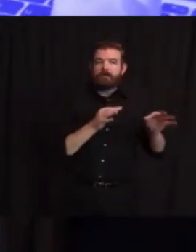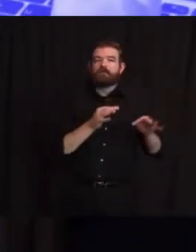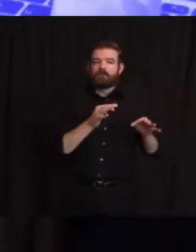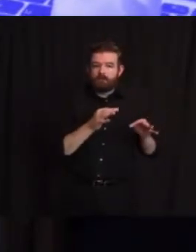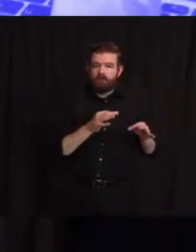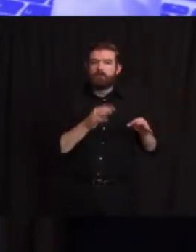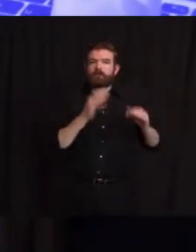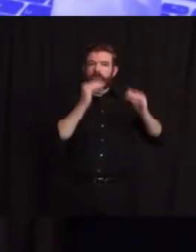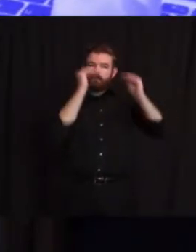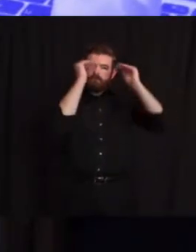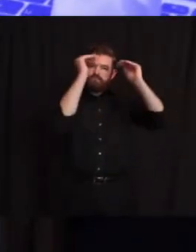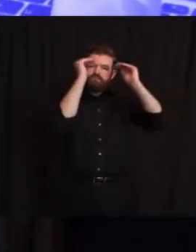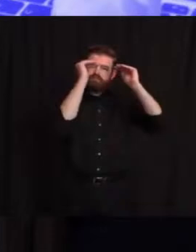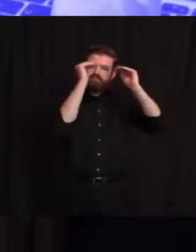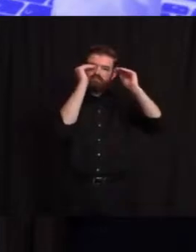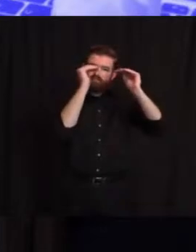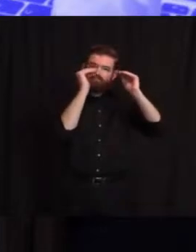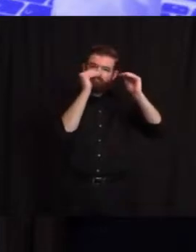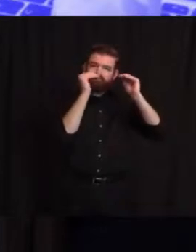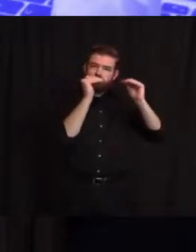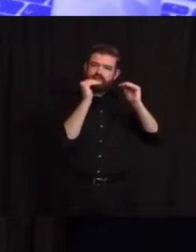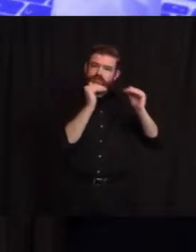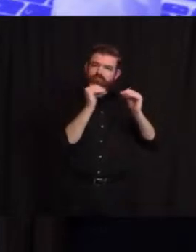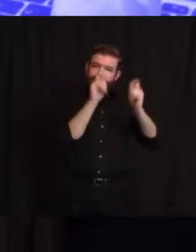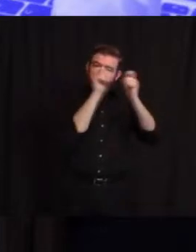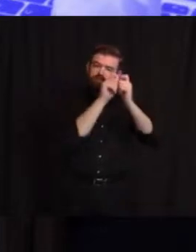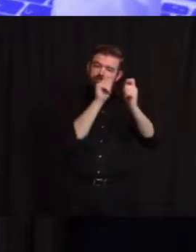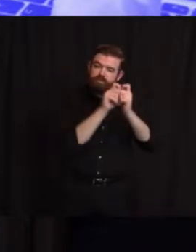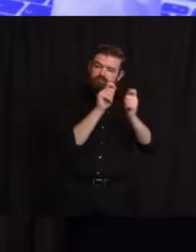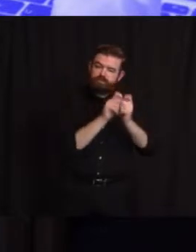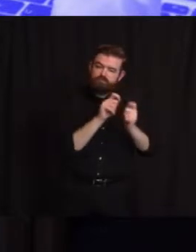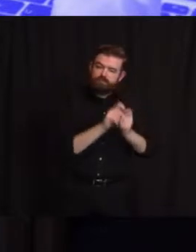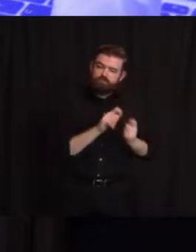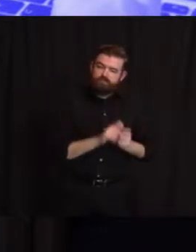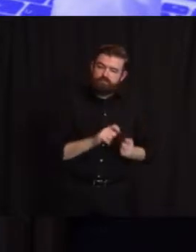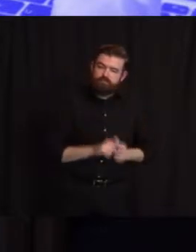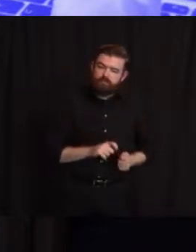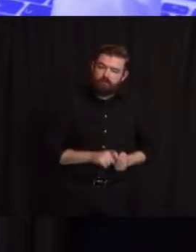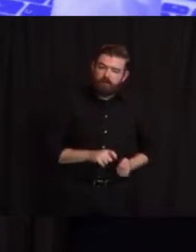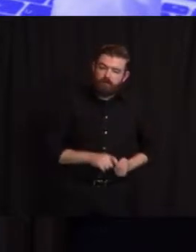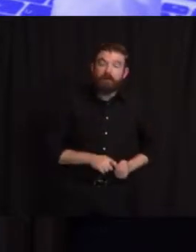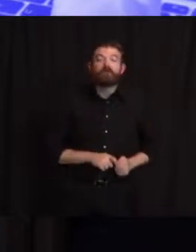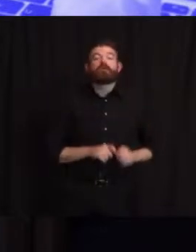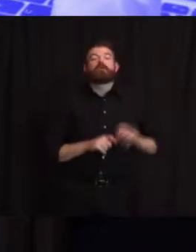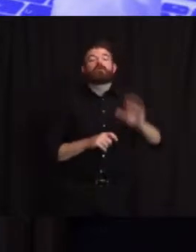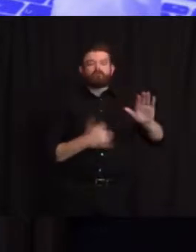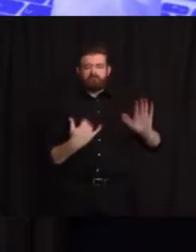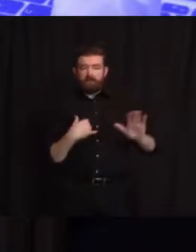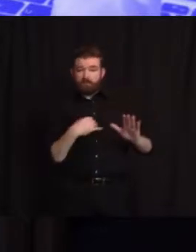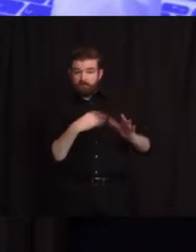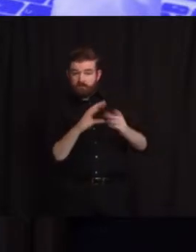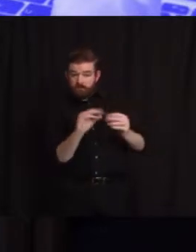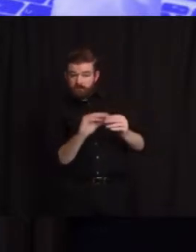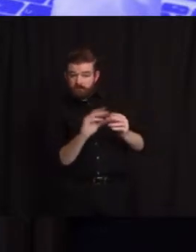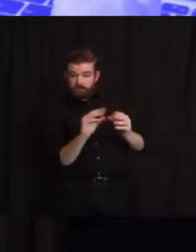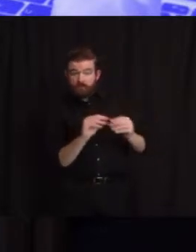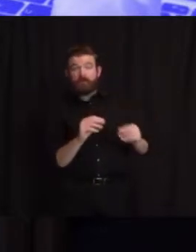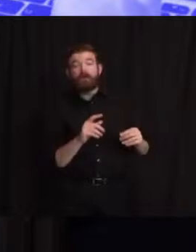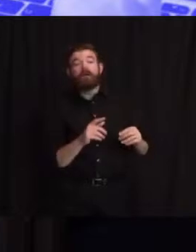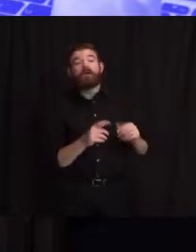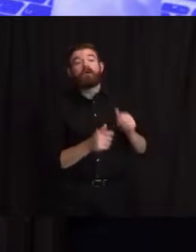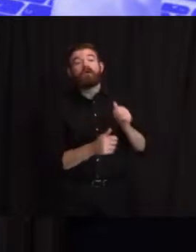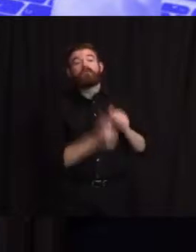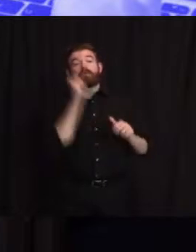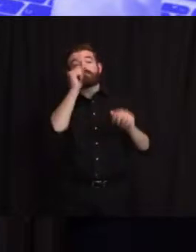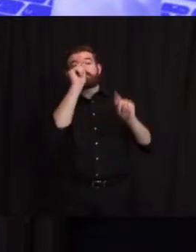occur. I'll just say, for purposes of this discussion, that the majority of them will be on the reserve list, are currently on the $1 billion in